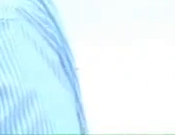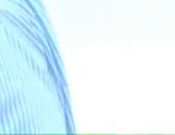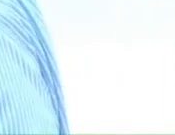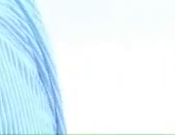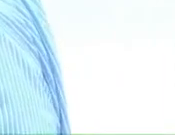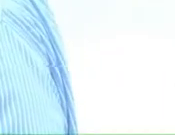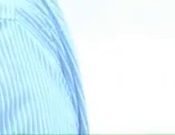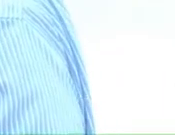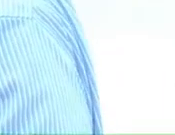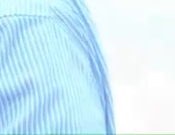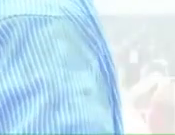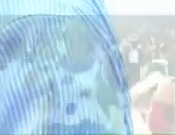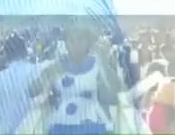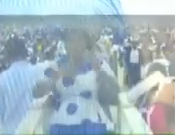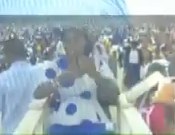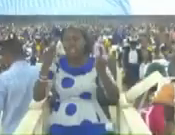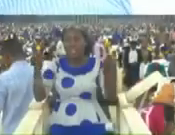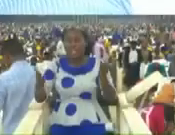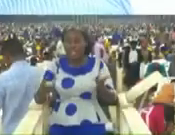Father, we are here tonight